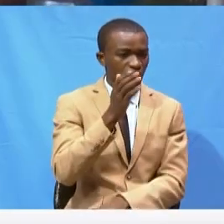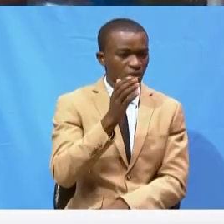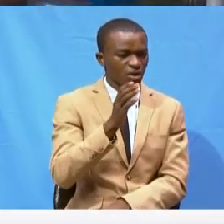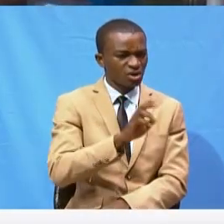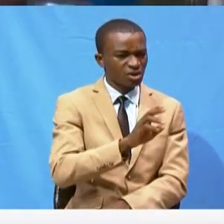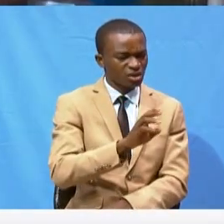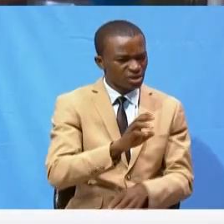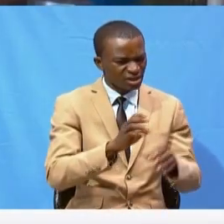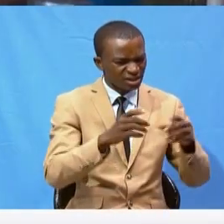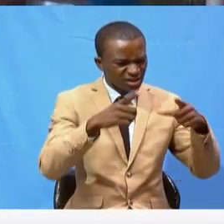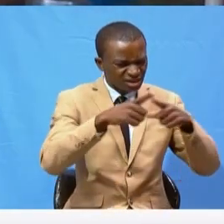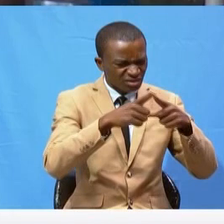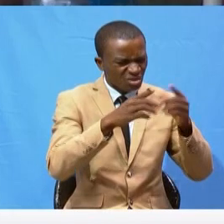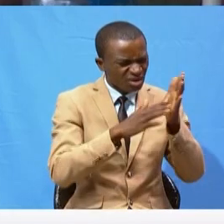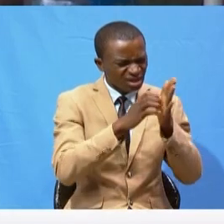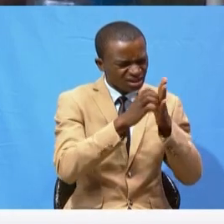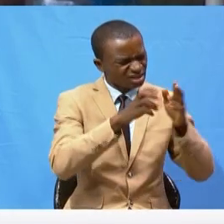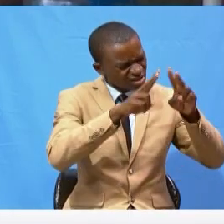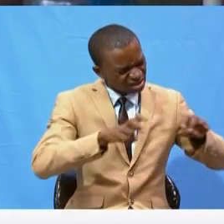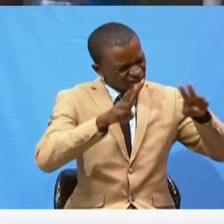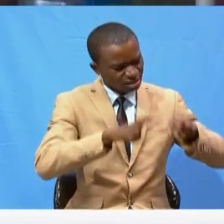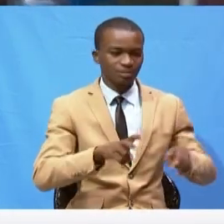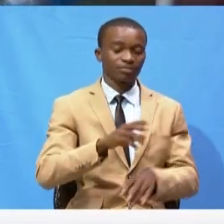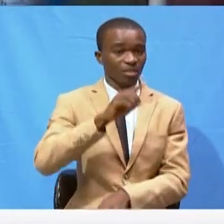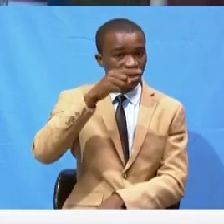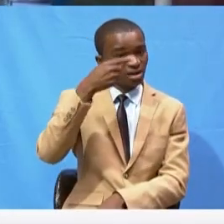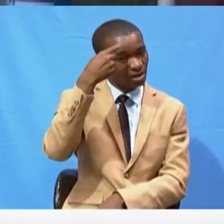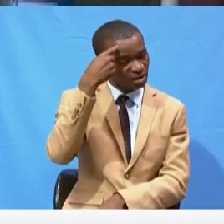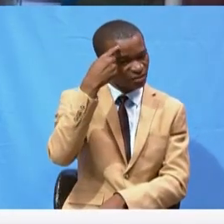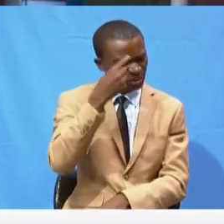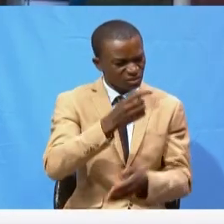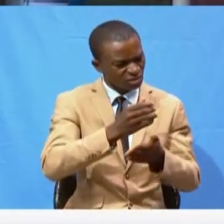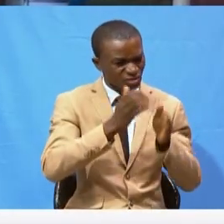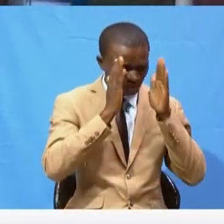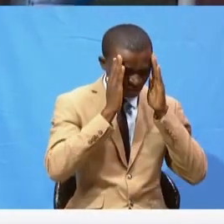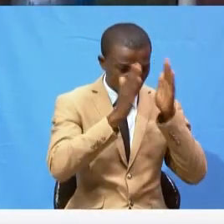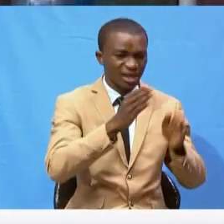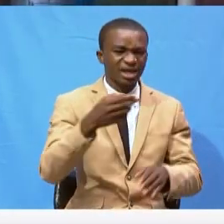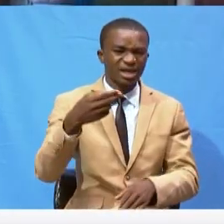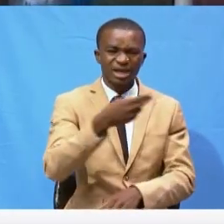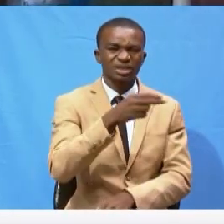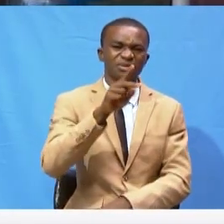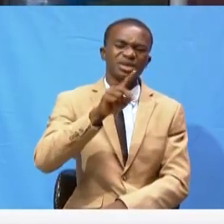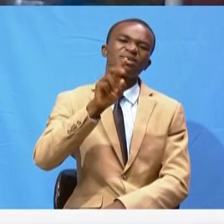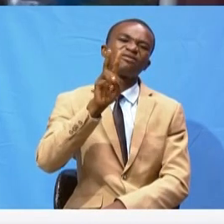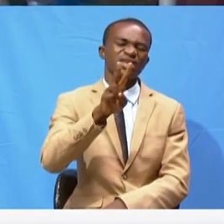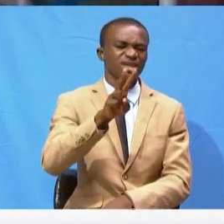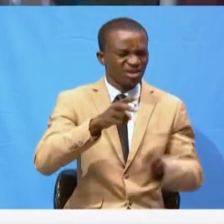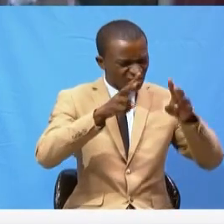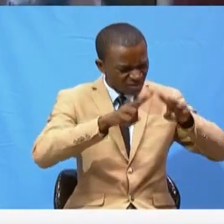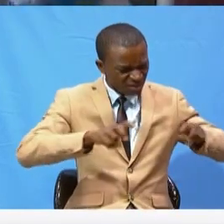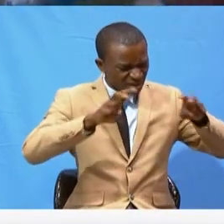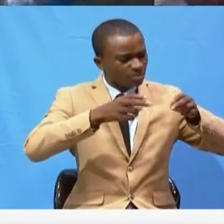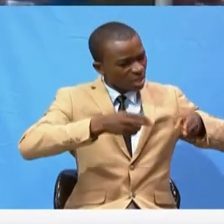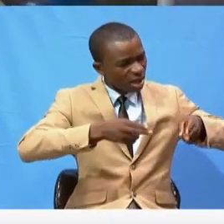cervical cancer screening. The government is rolling out HPV testing for screening, which is a very high